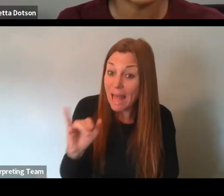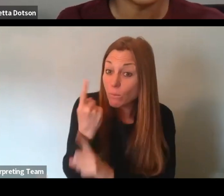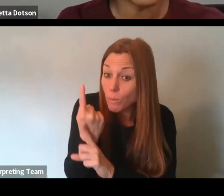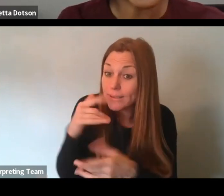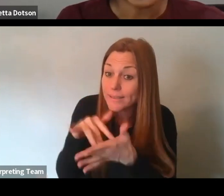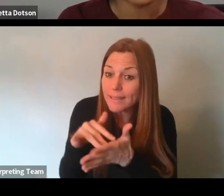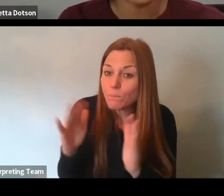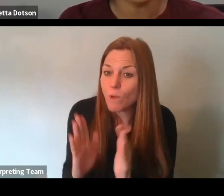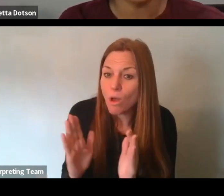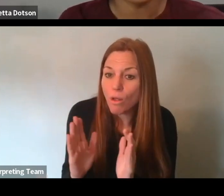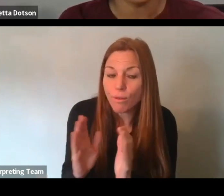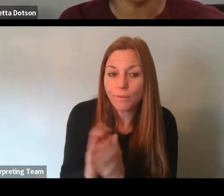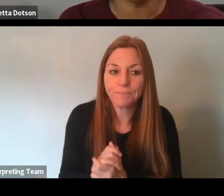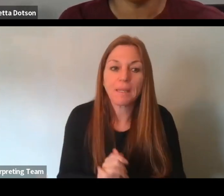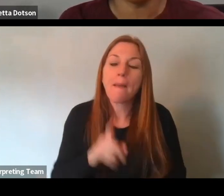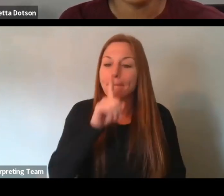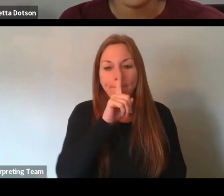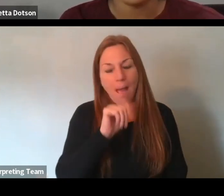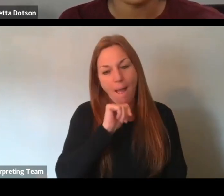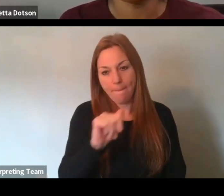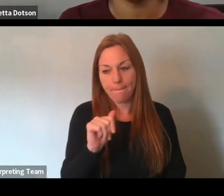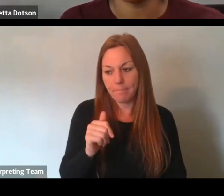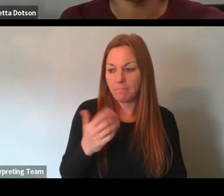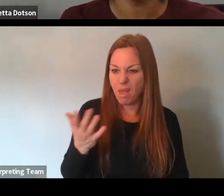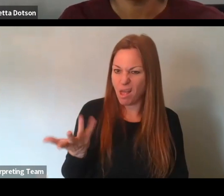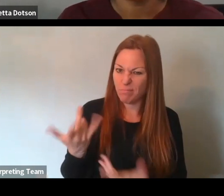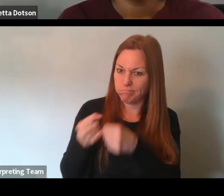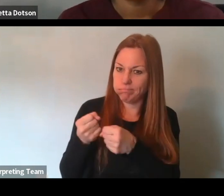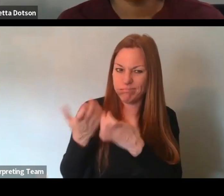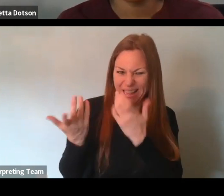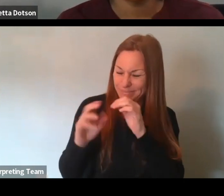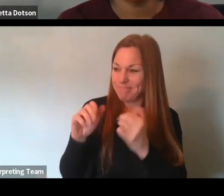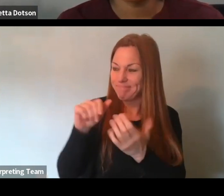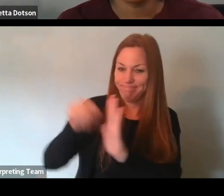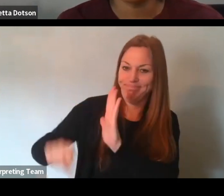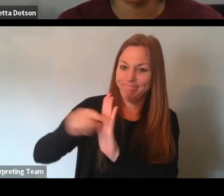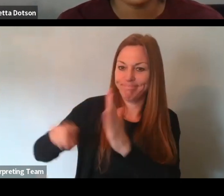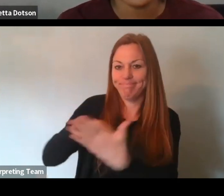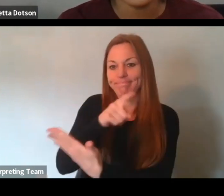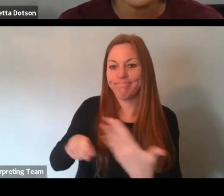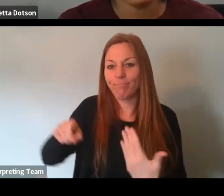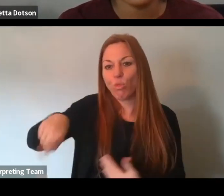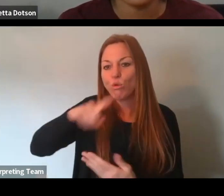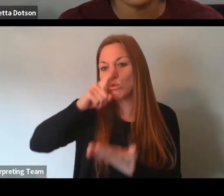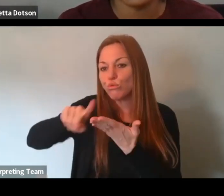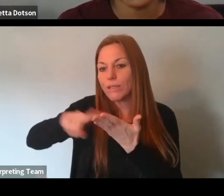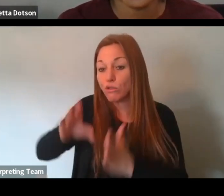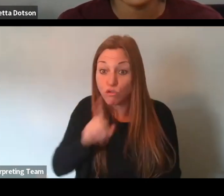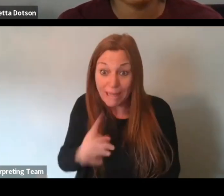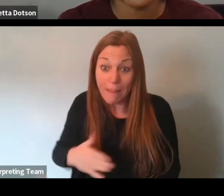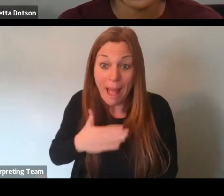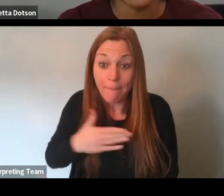the researchers, because I'm really glad they did this, but it just points to the fact that we need more of this. So in a study